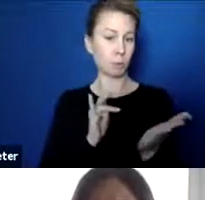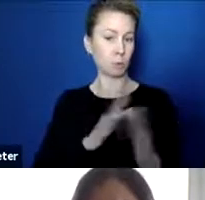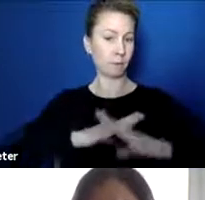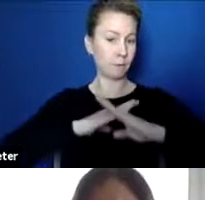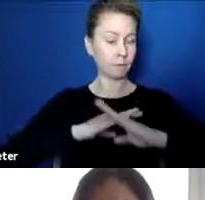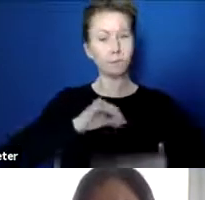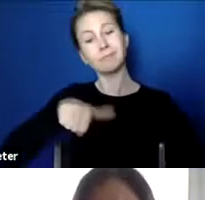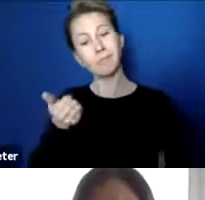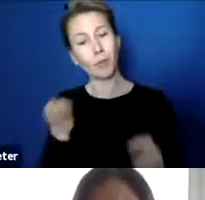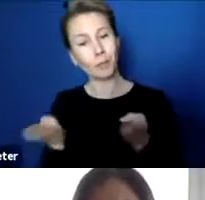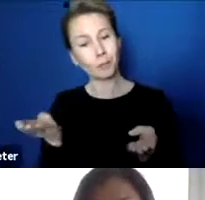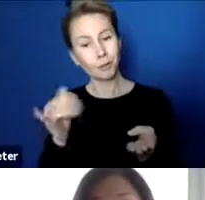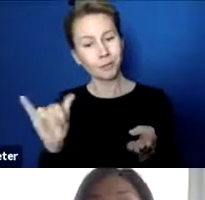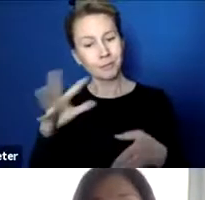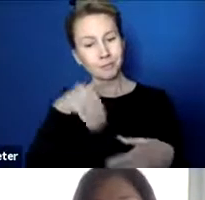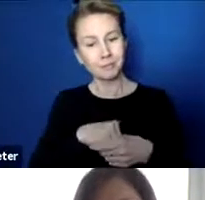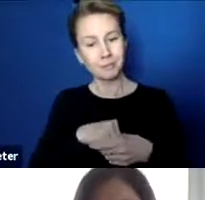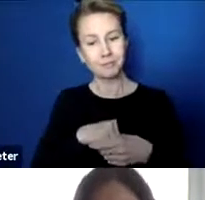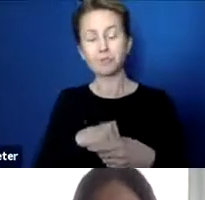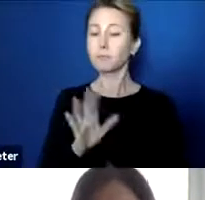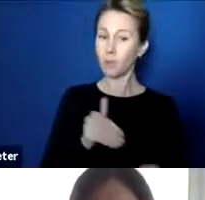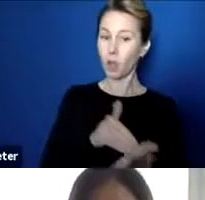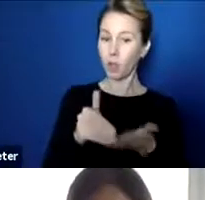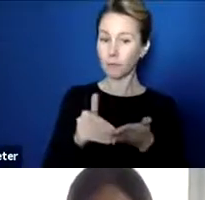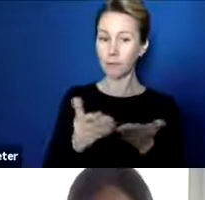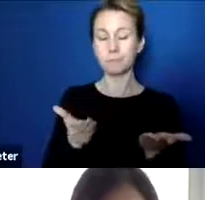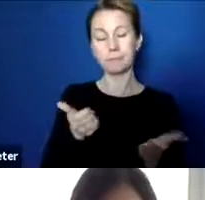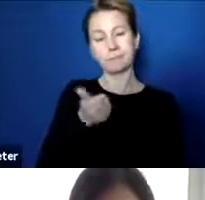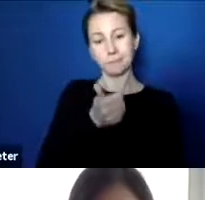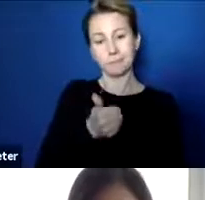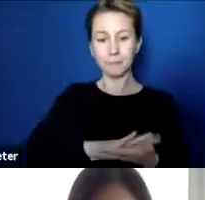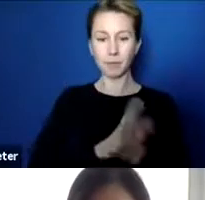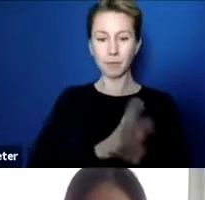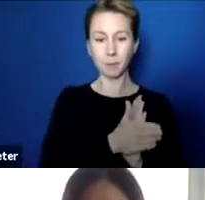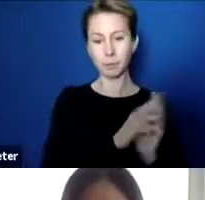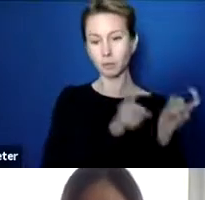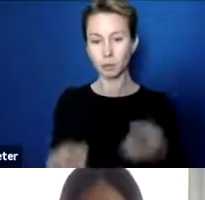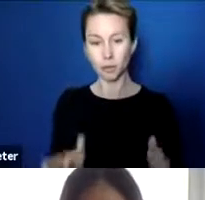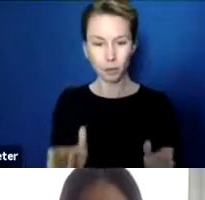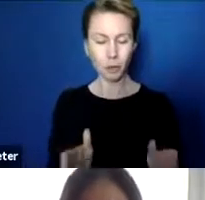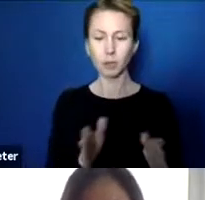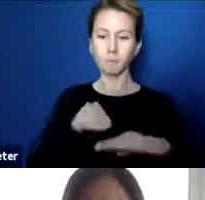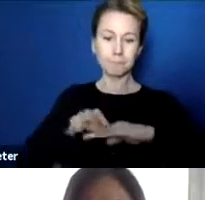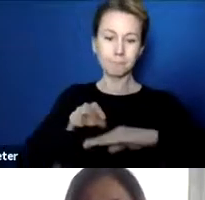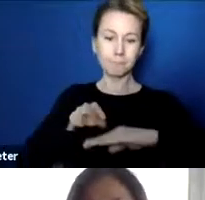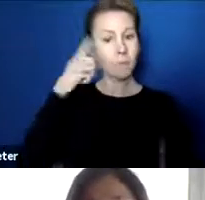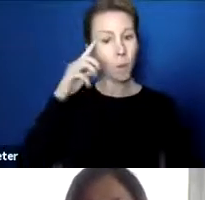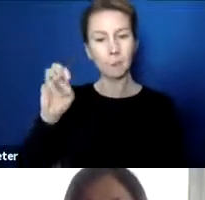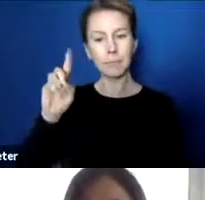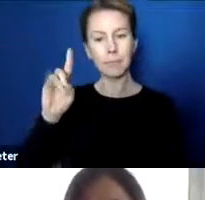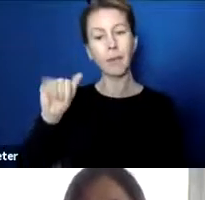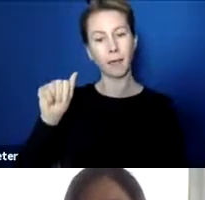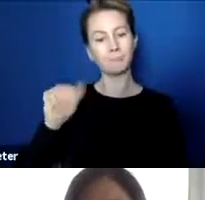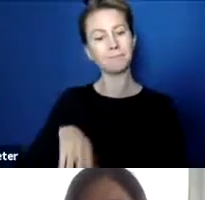close to or over 15 years working in the field of consumer justice